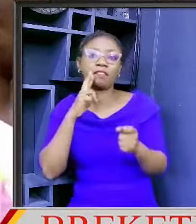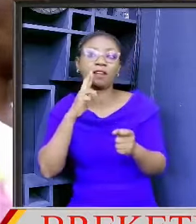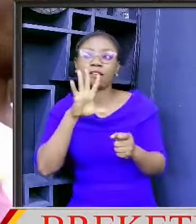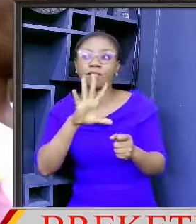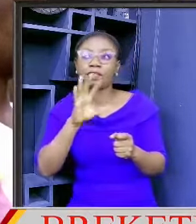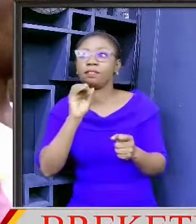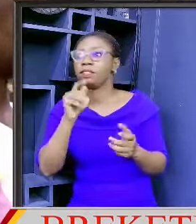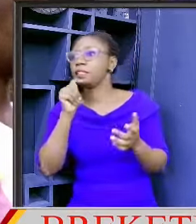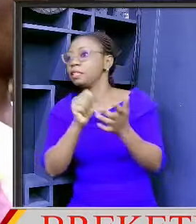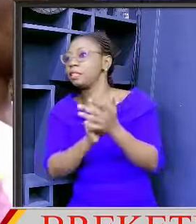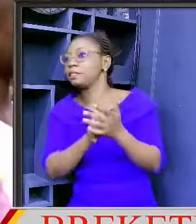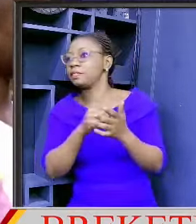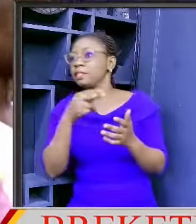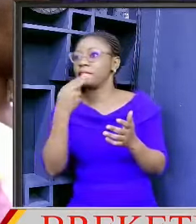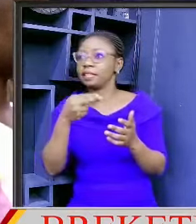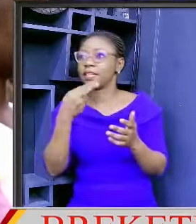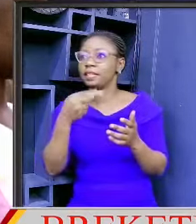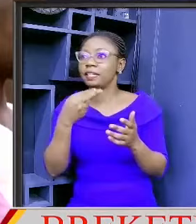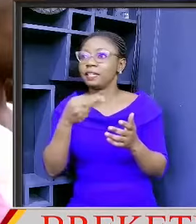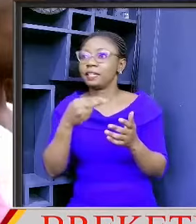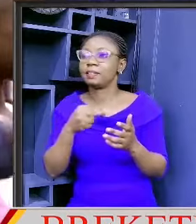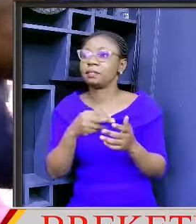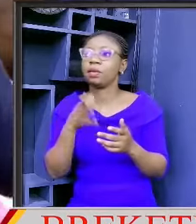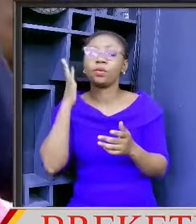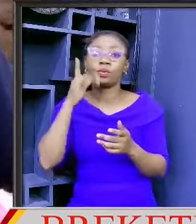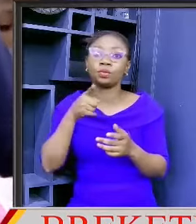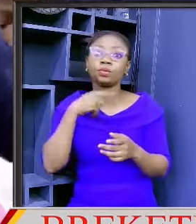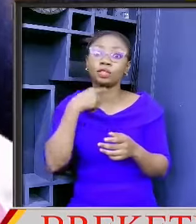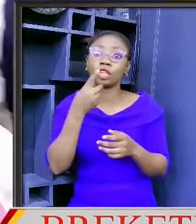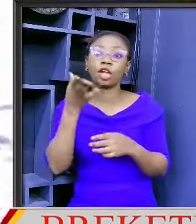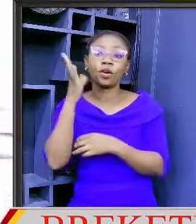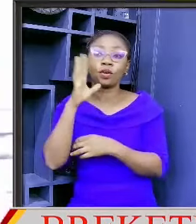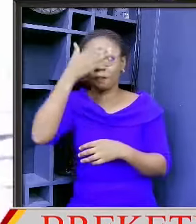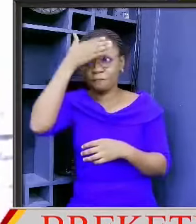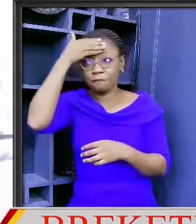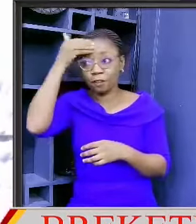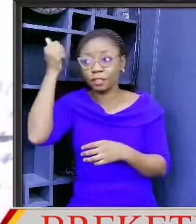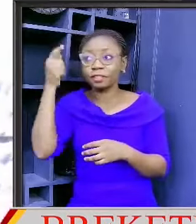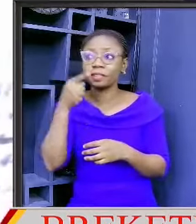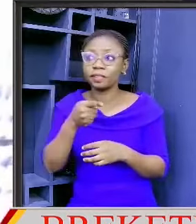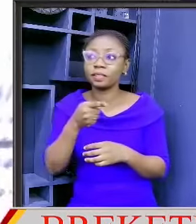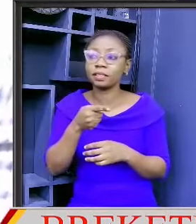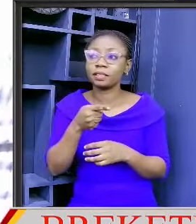thing. God bless you, sir. Would you say God has forgotten you? No, sir.